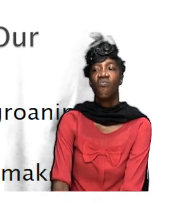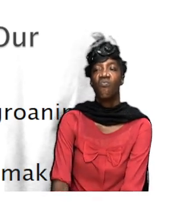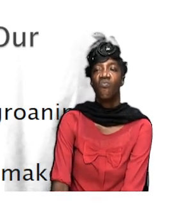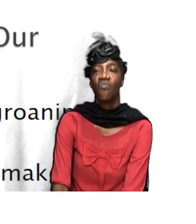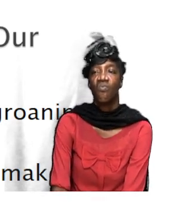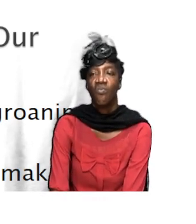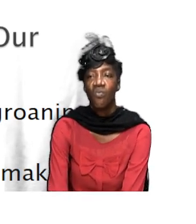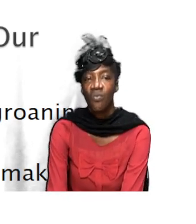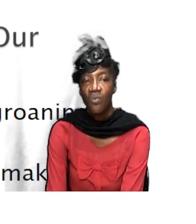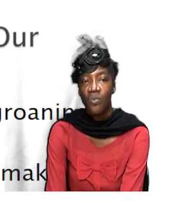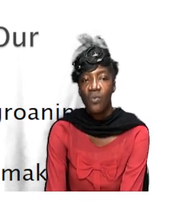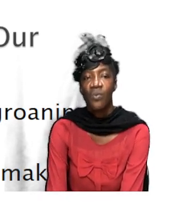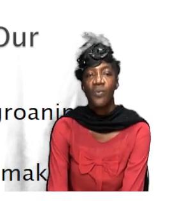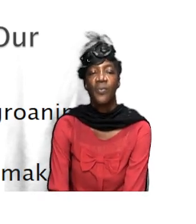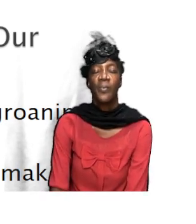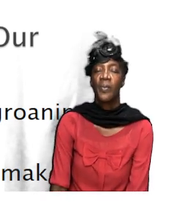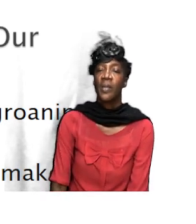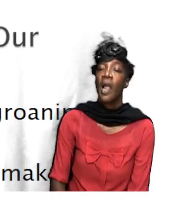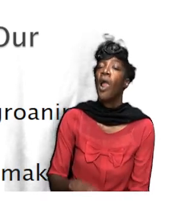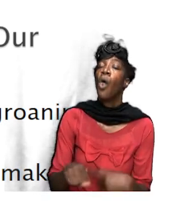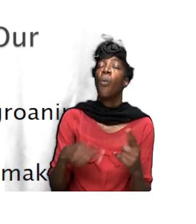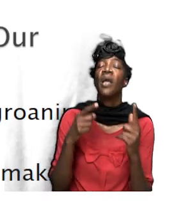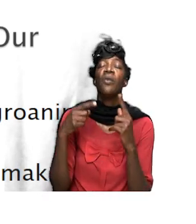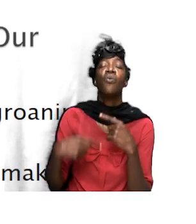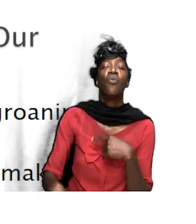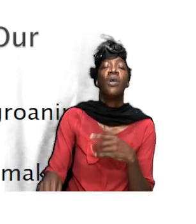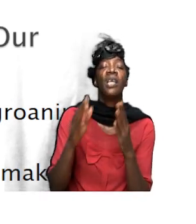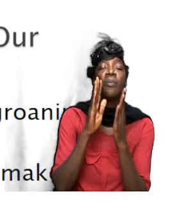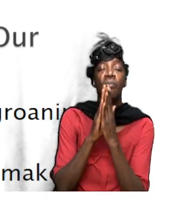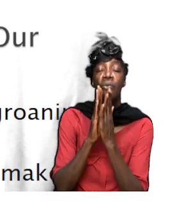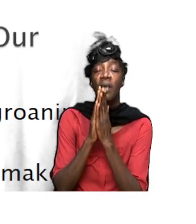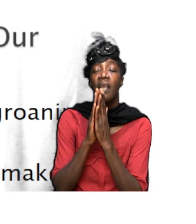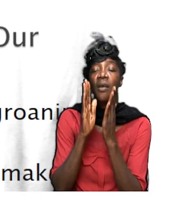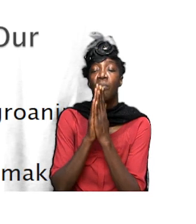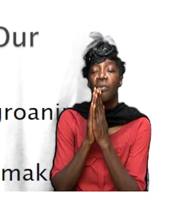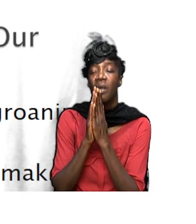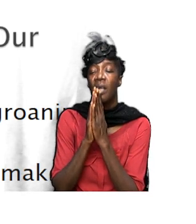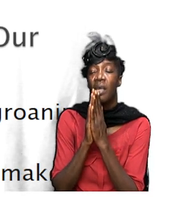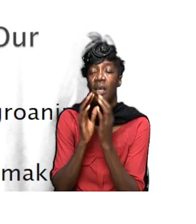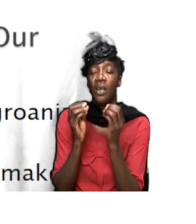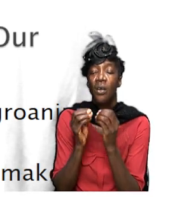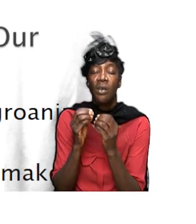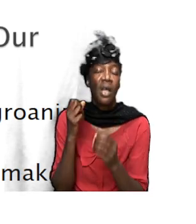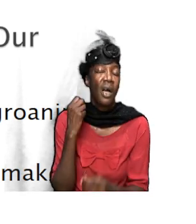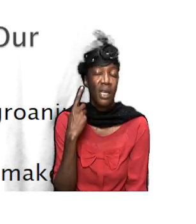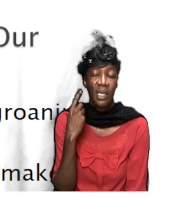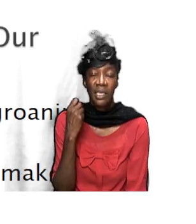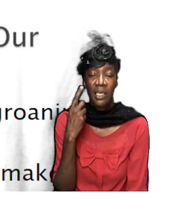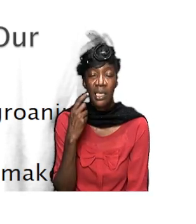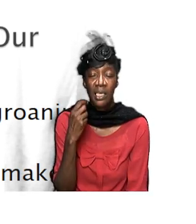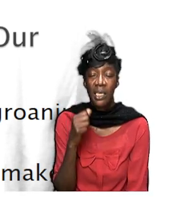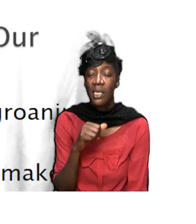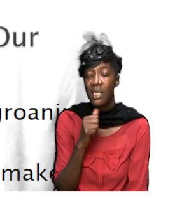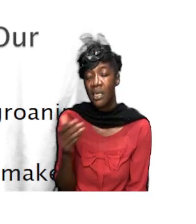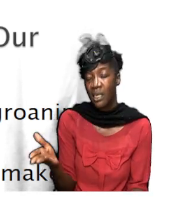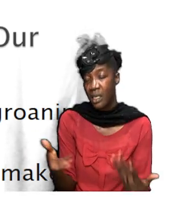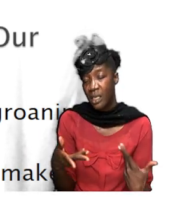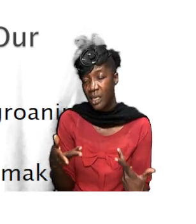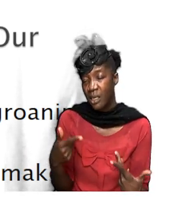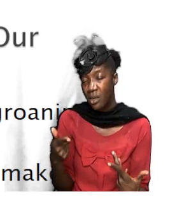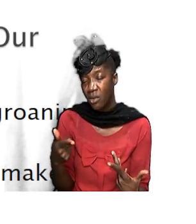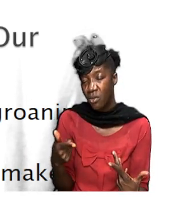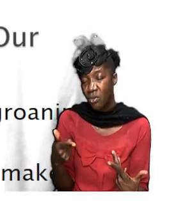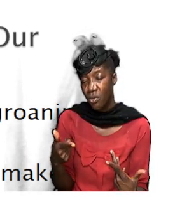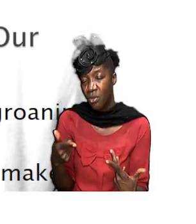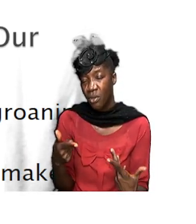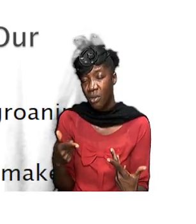that, and we all know that when we pray, we should pray with certain understanding. I am not here to go down